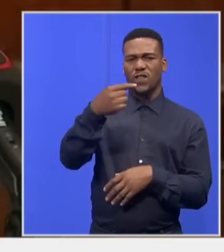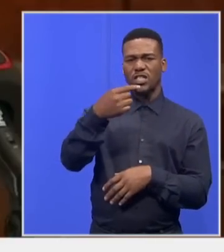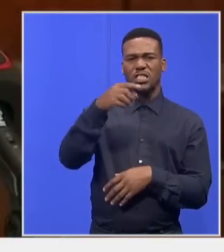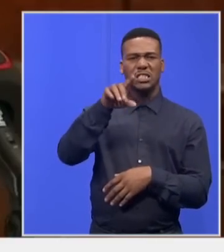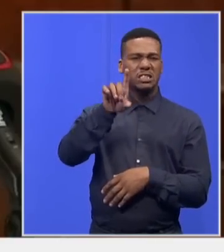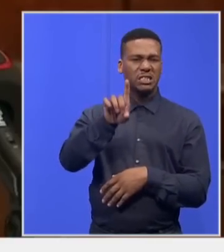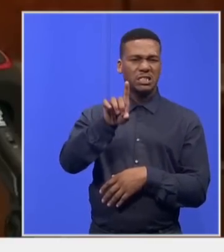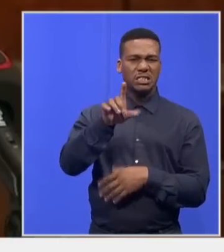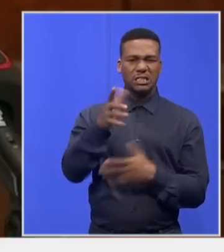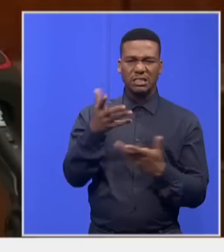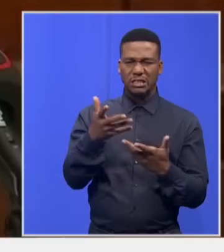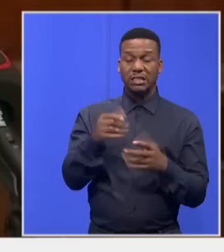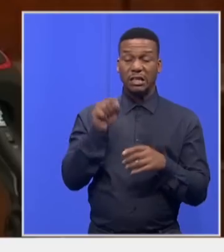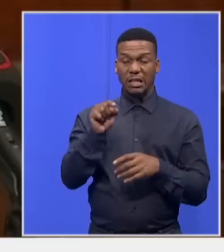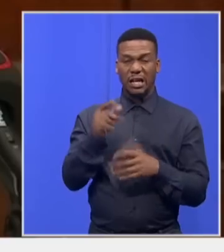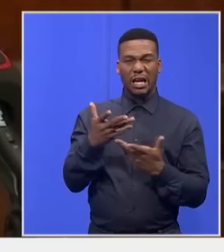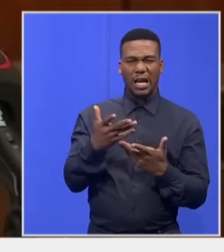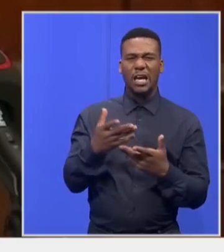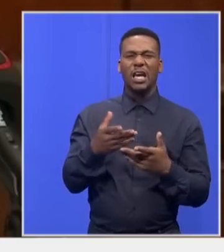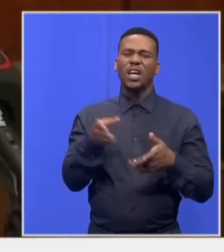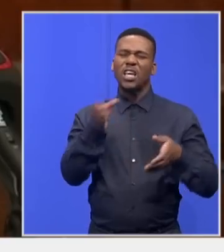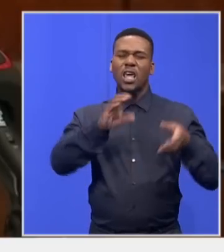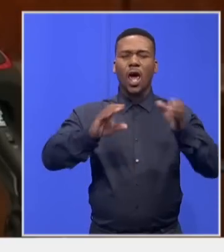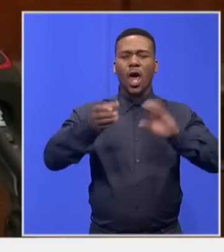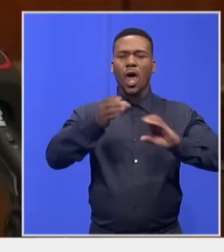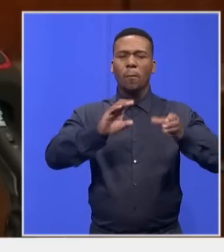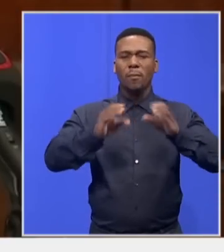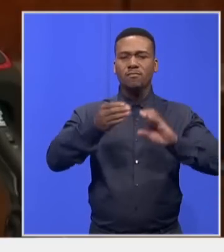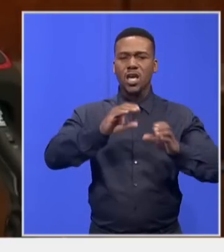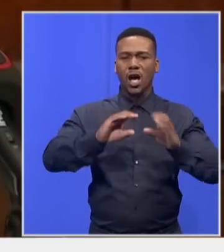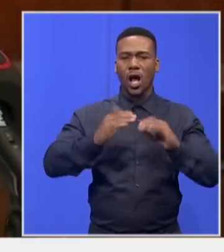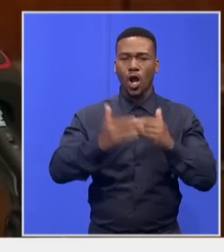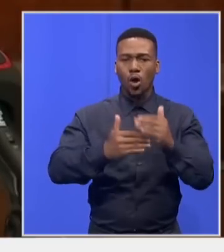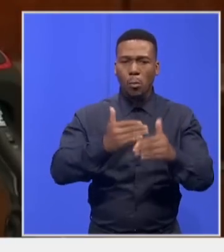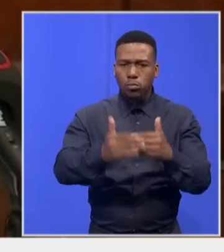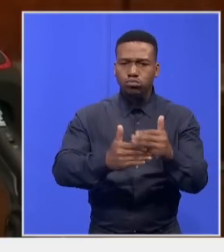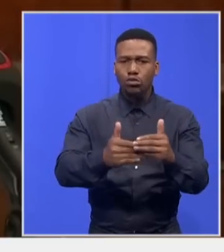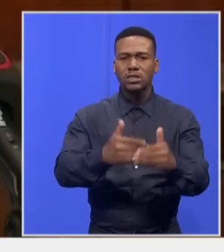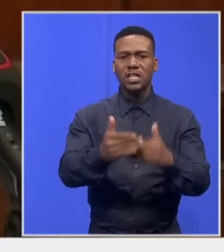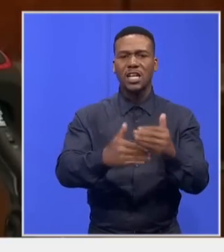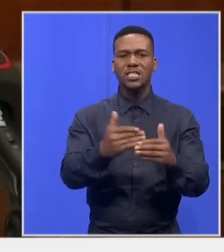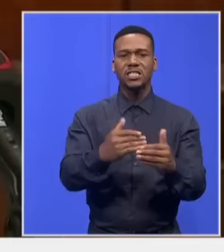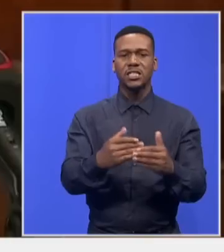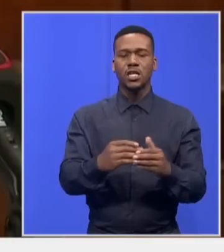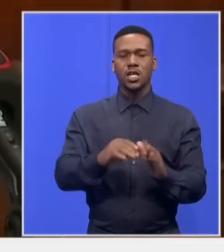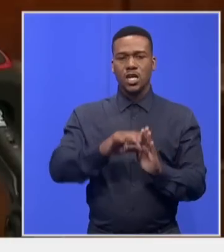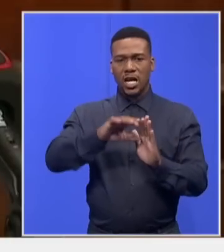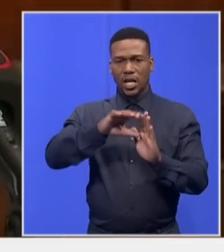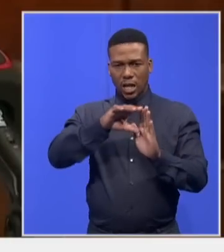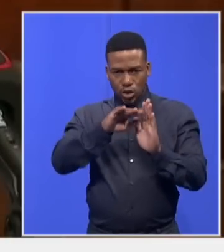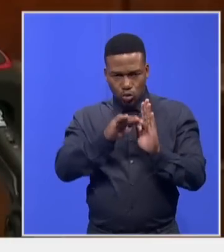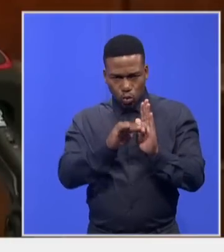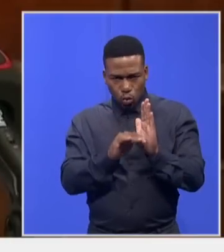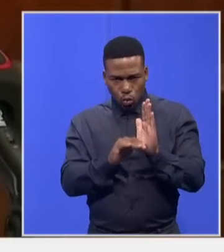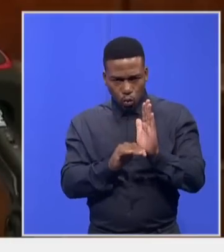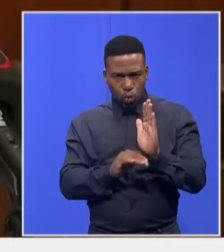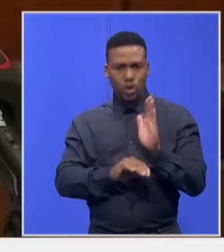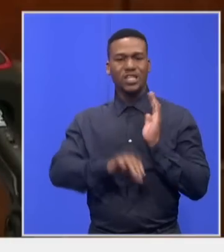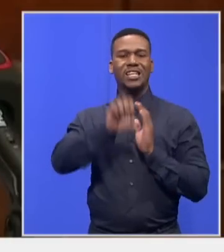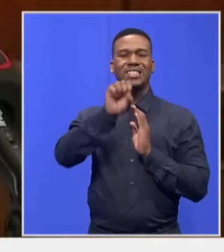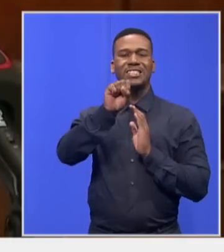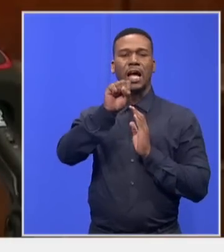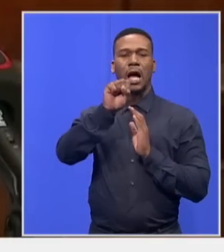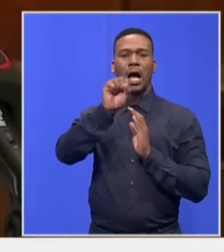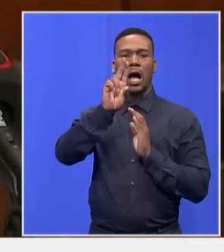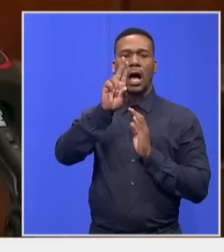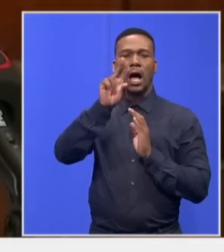desulfurization. Essentially, it's a chemical process that reduces the amount of sulfur in your emissions before you release it into